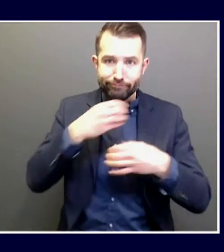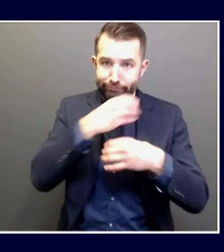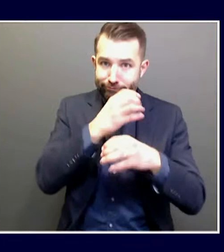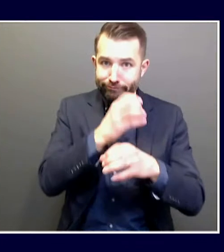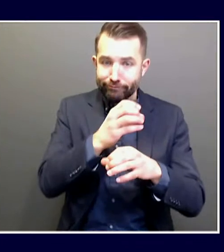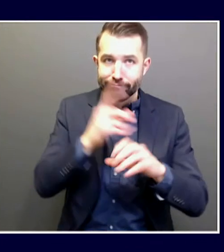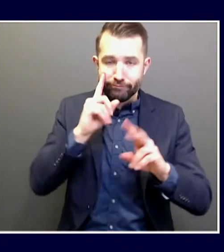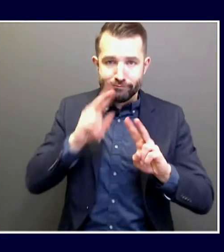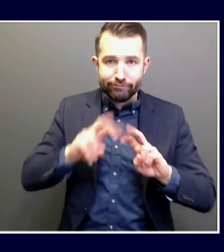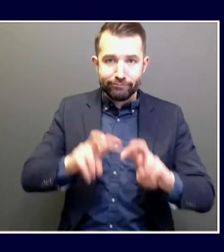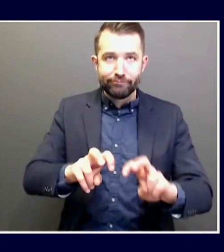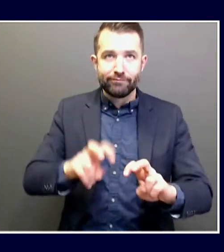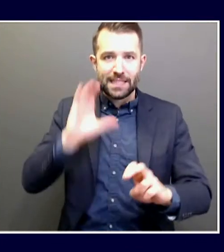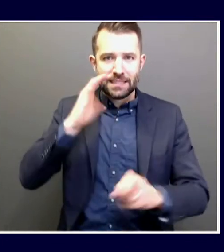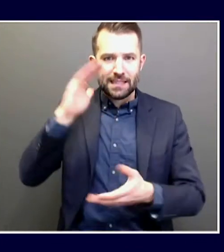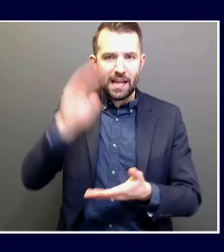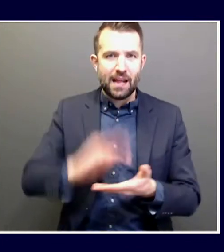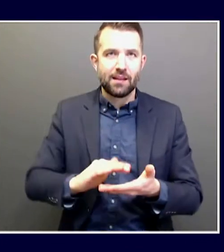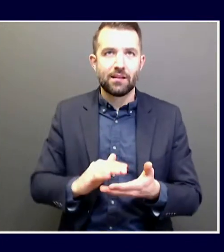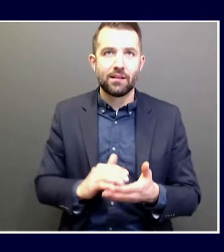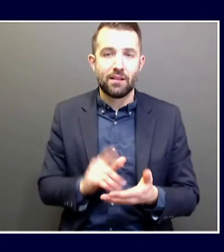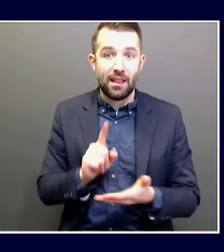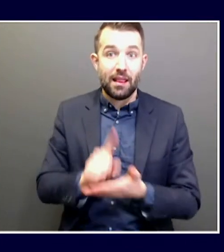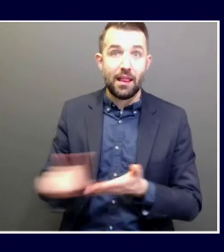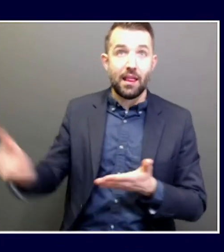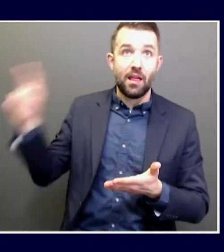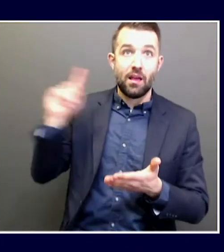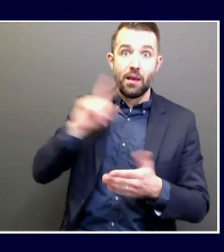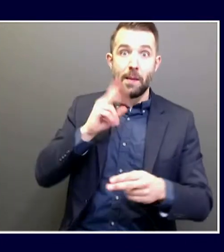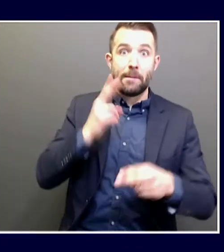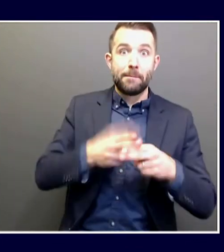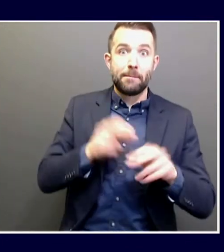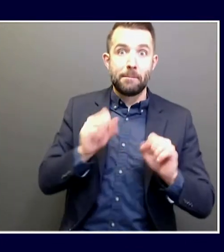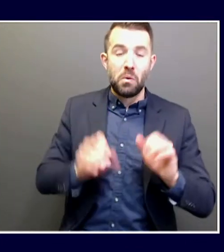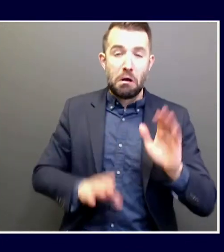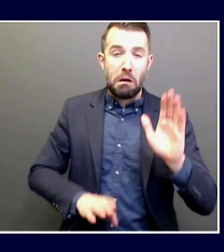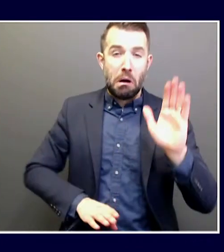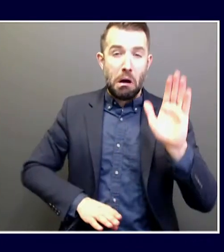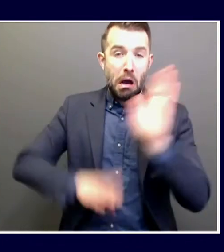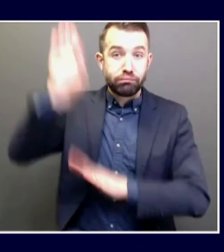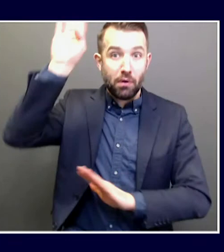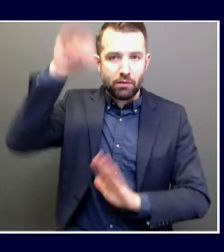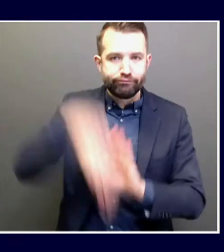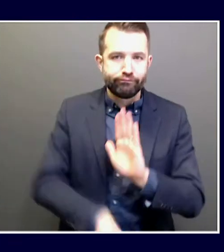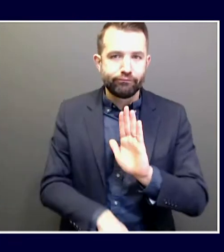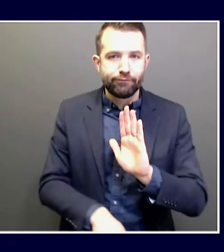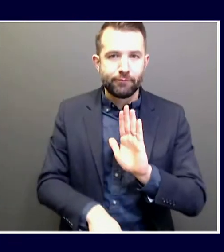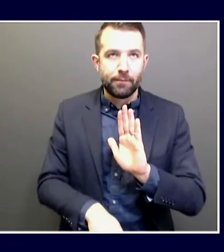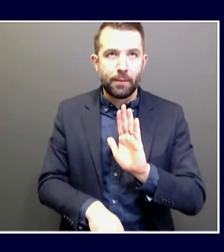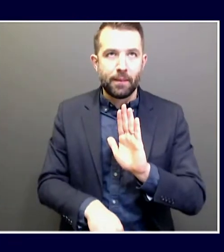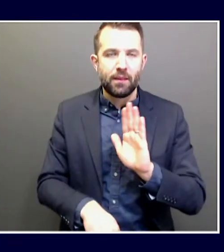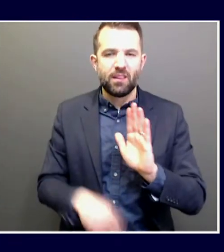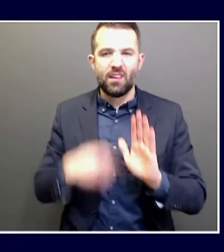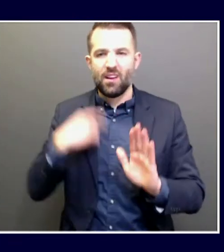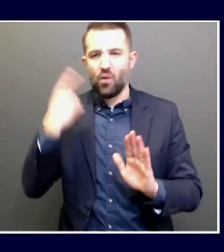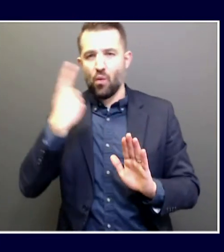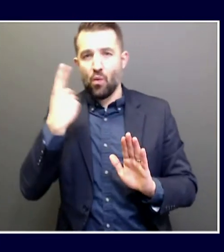are on the curve in comparison? Like, did Omicron come to Maine later than Boston and New York? Do we